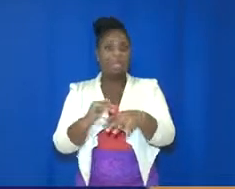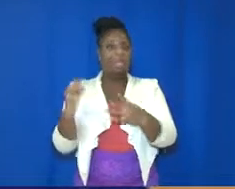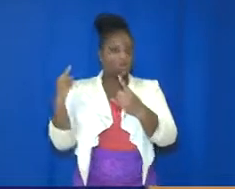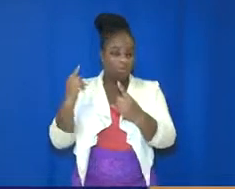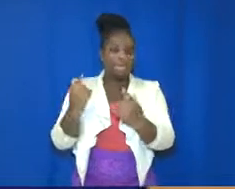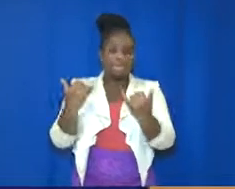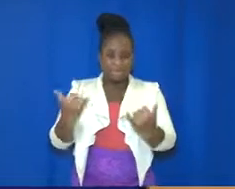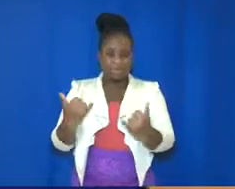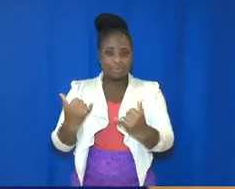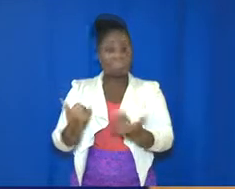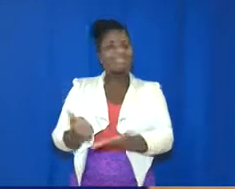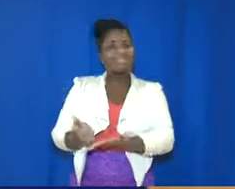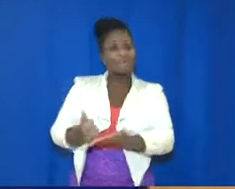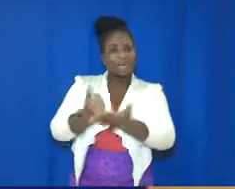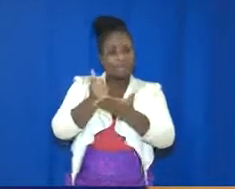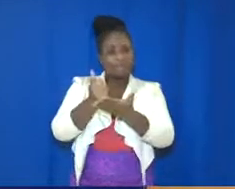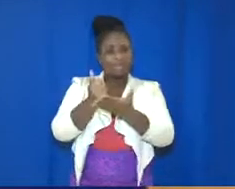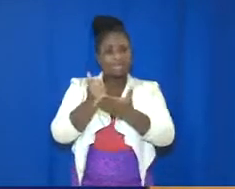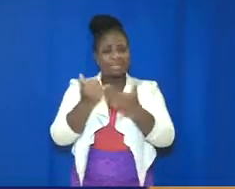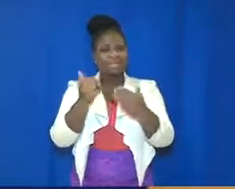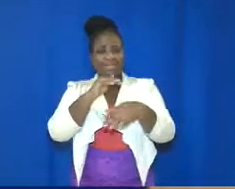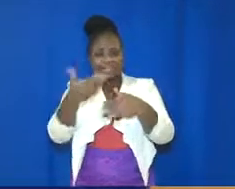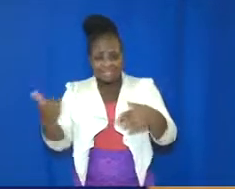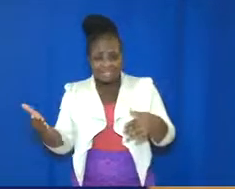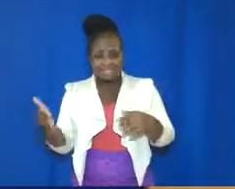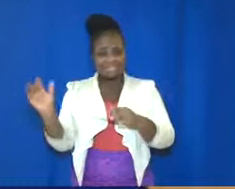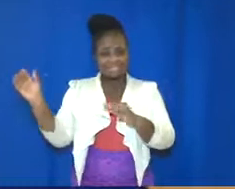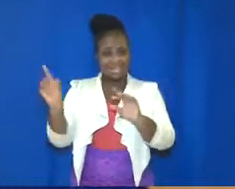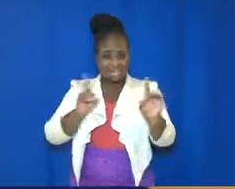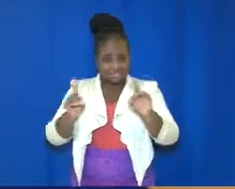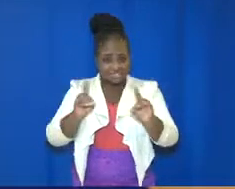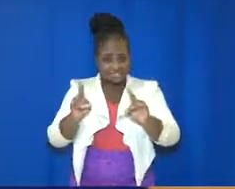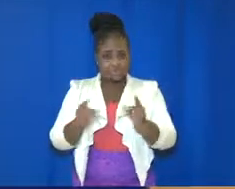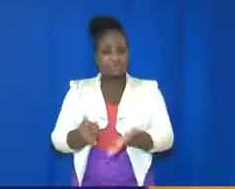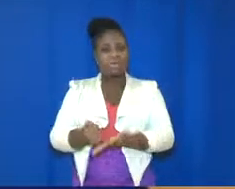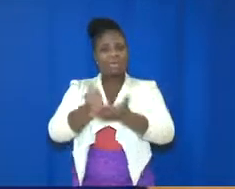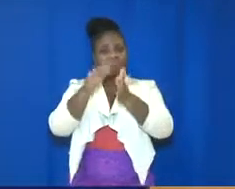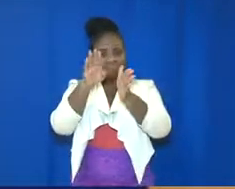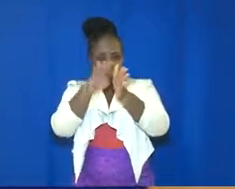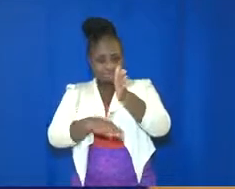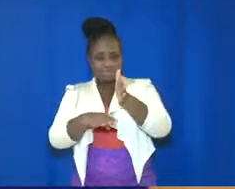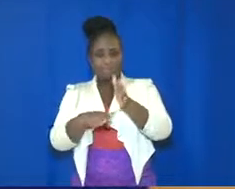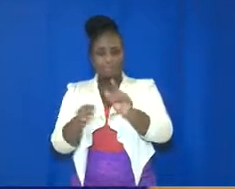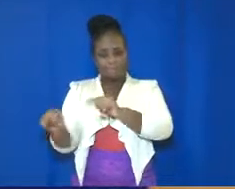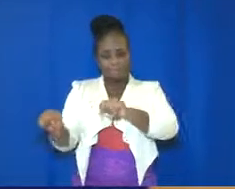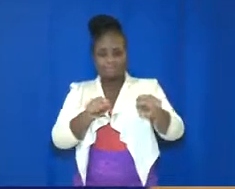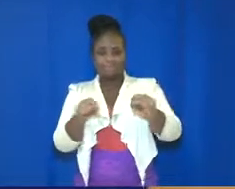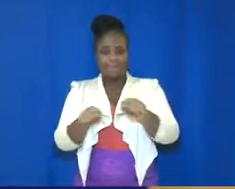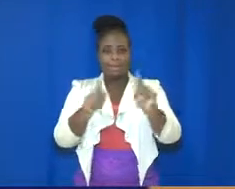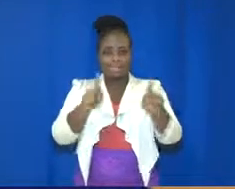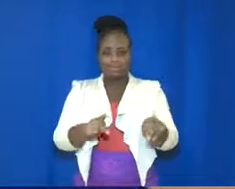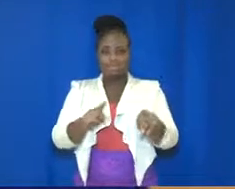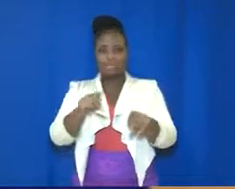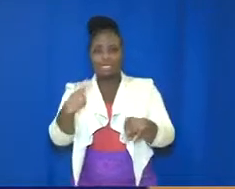welcome and reinforces the fact that the measures instituted to help reduce person-to-person